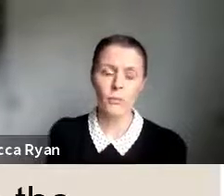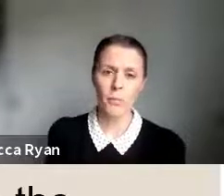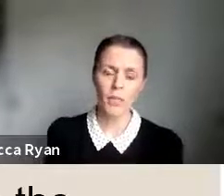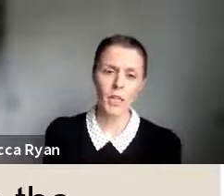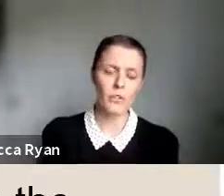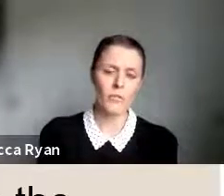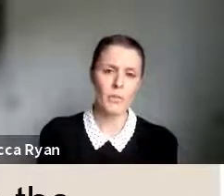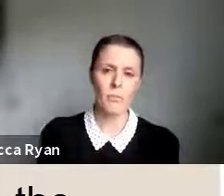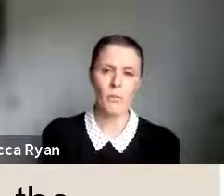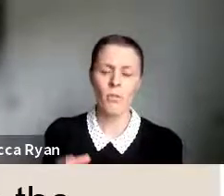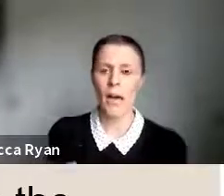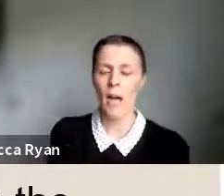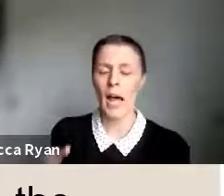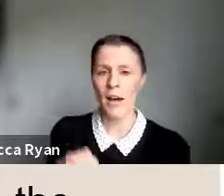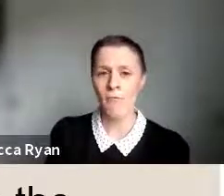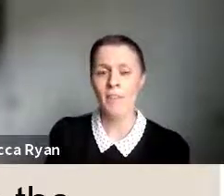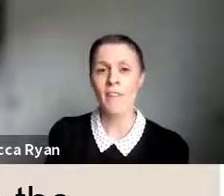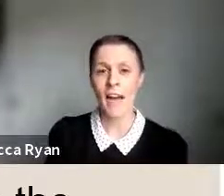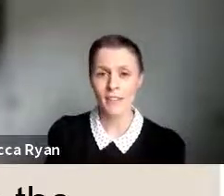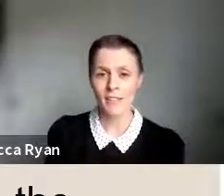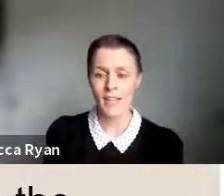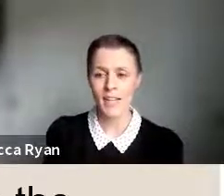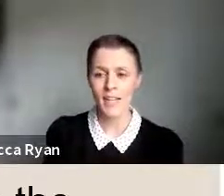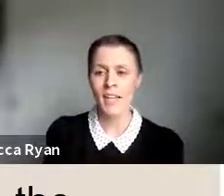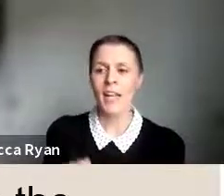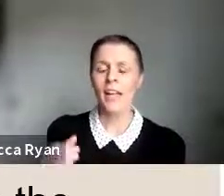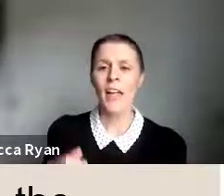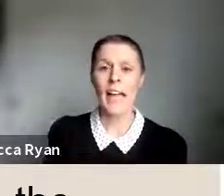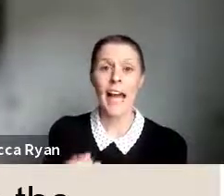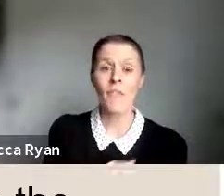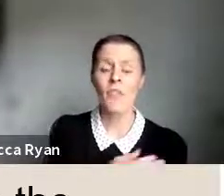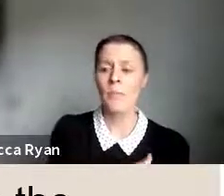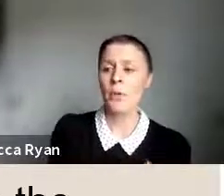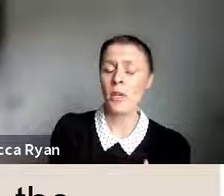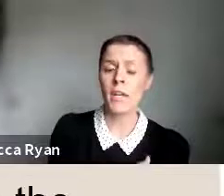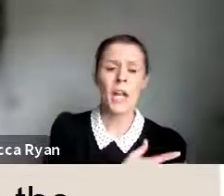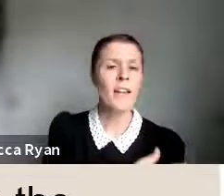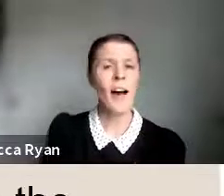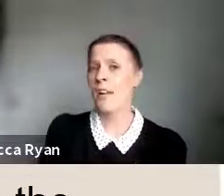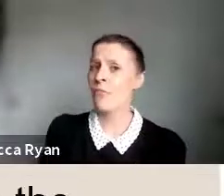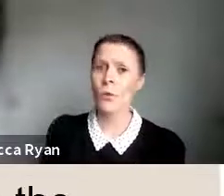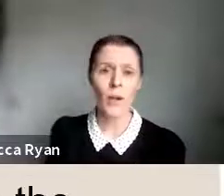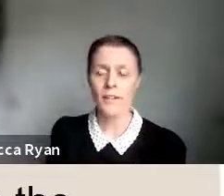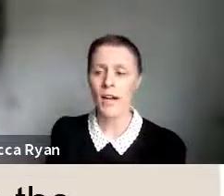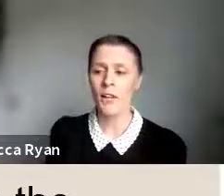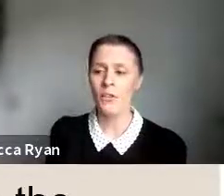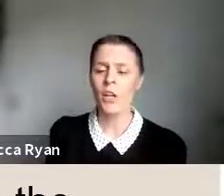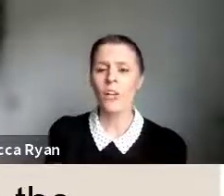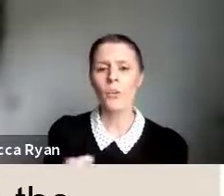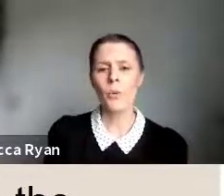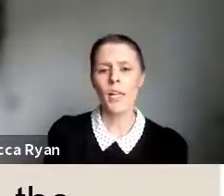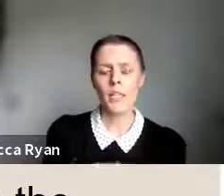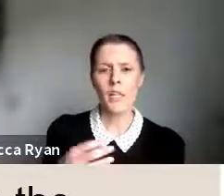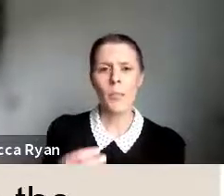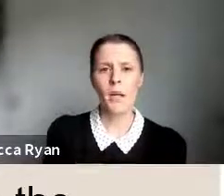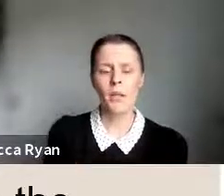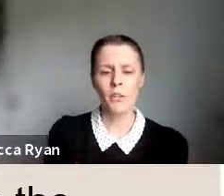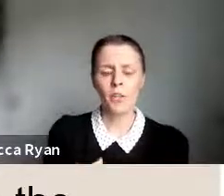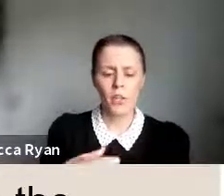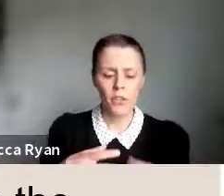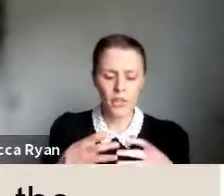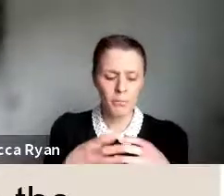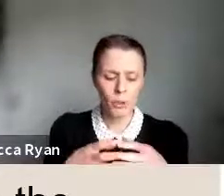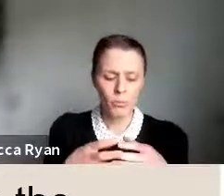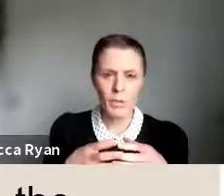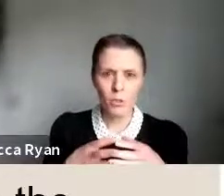a large population of people that have been vaccinated, they have the immunity. Not everyone does. So we like to think about it